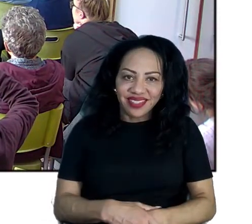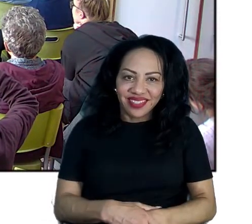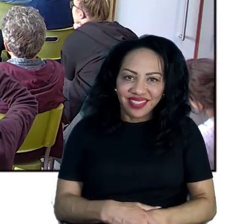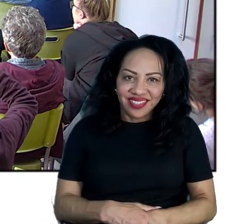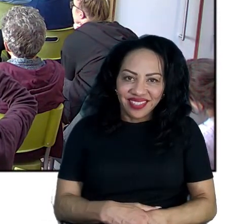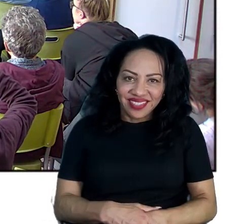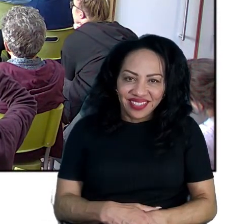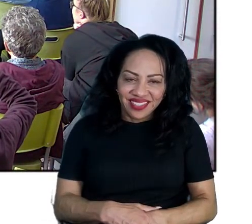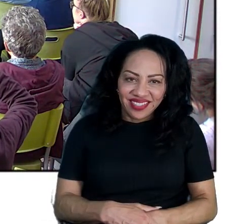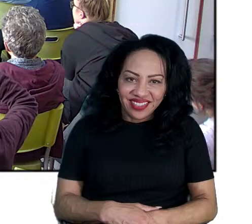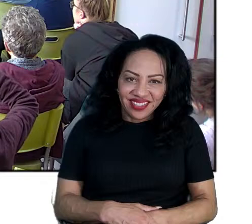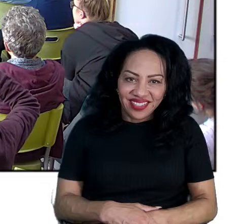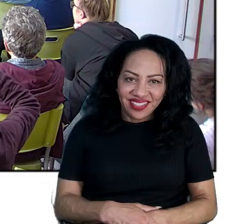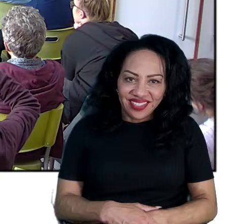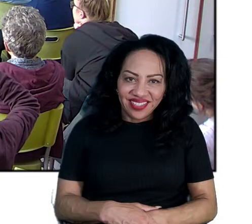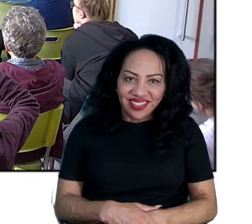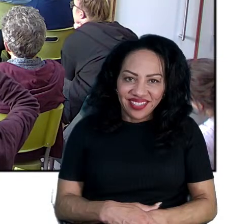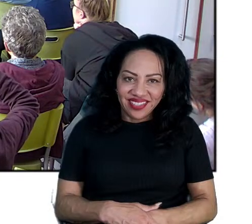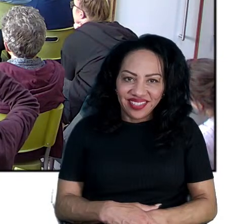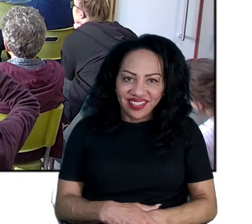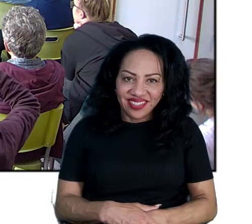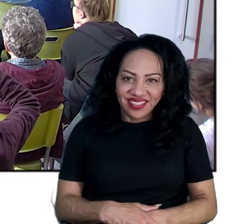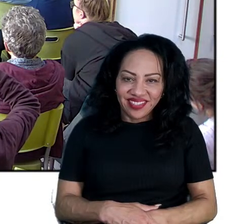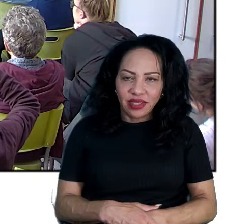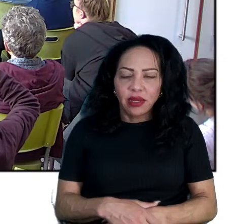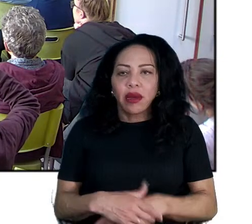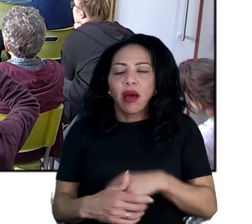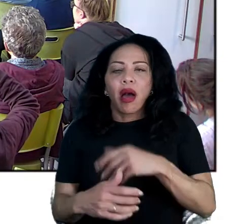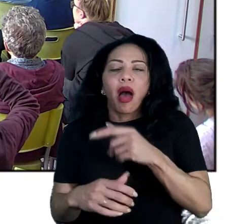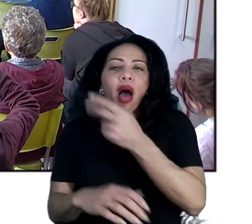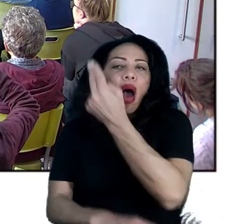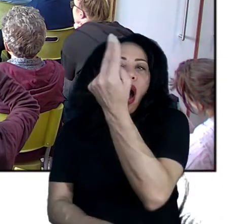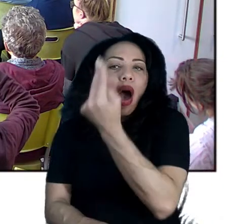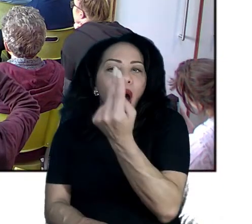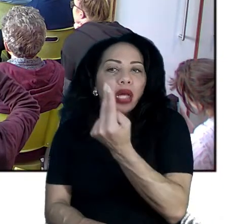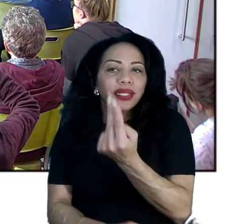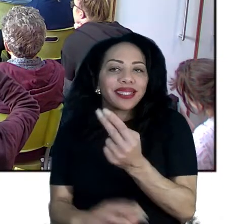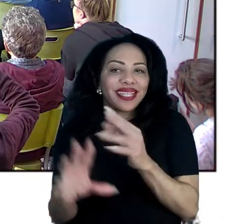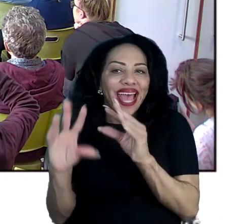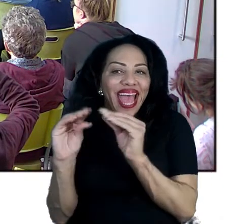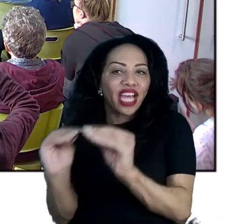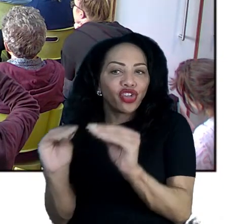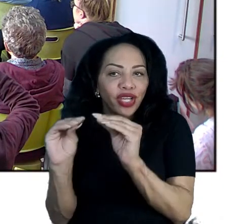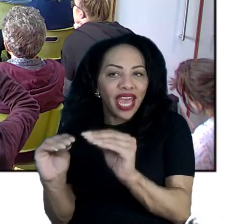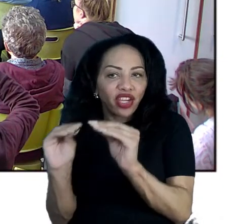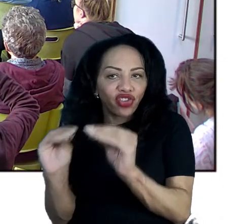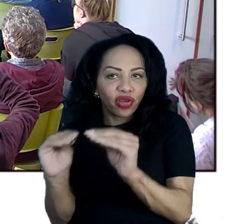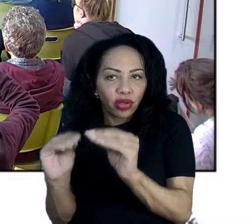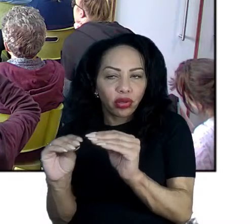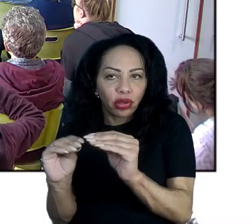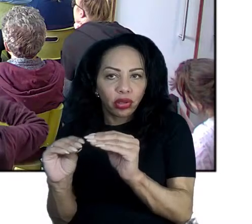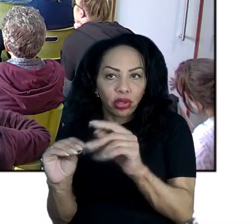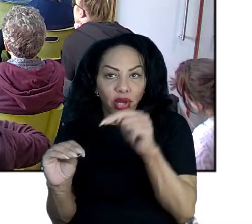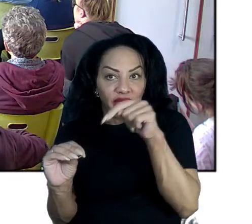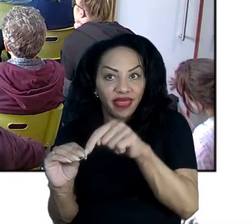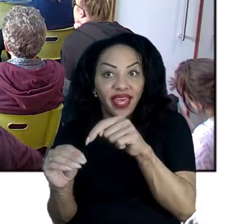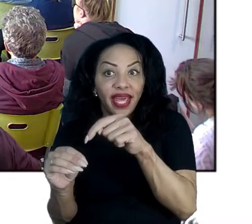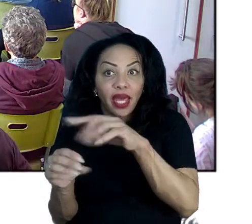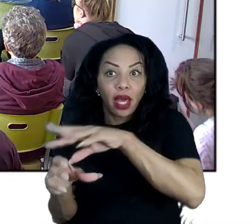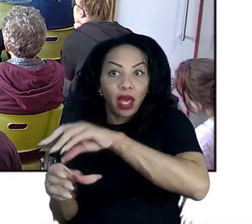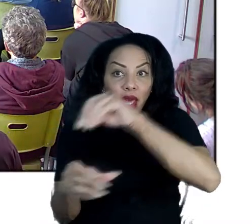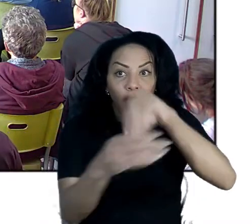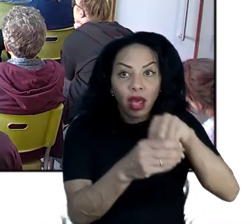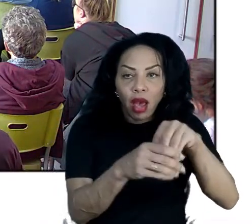archive of arts education was or has become in your journey, and whether you could have actually done